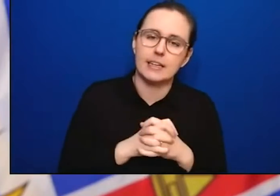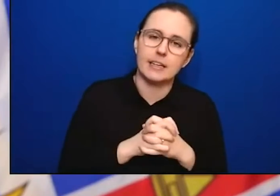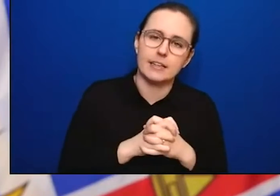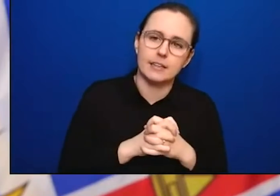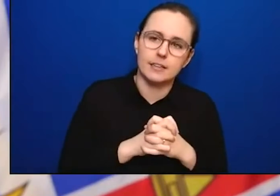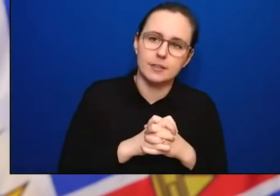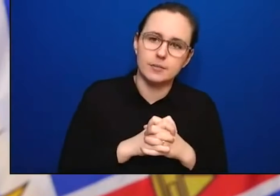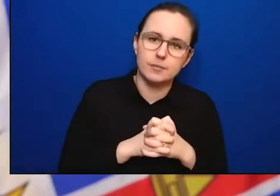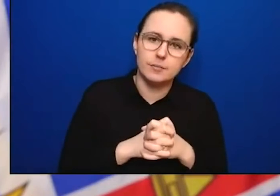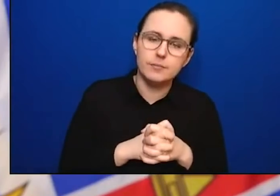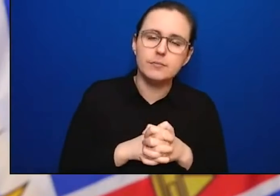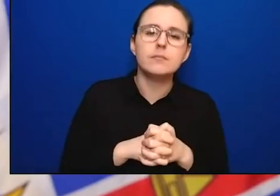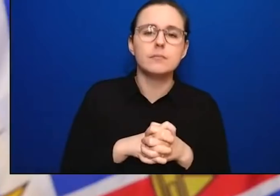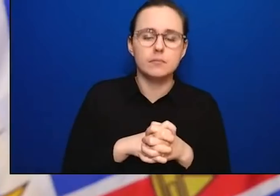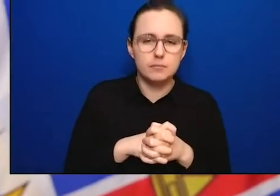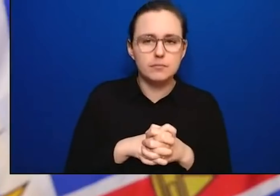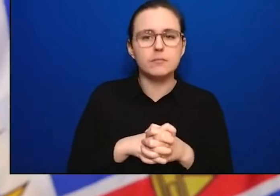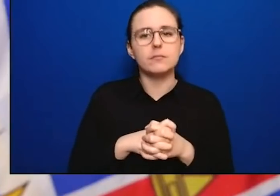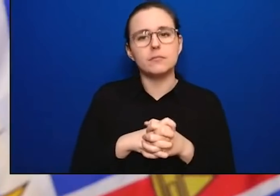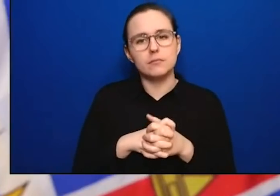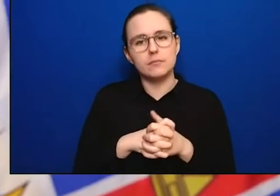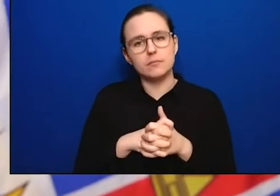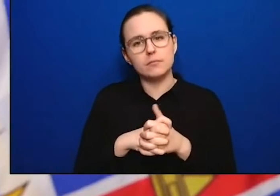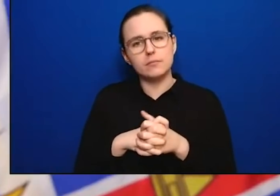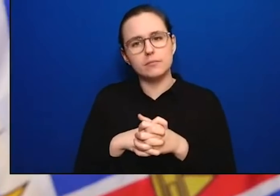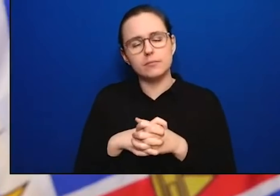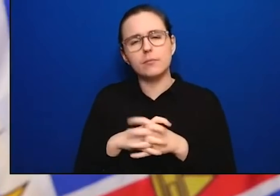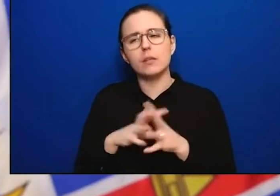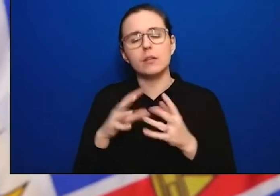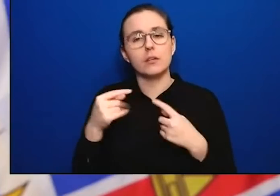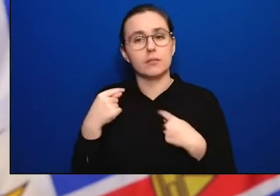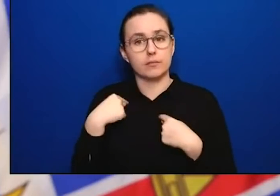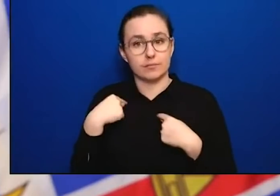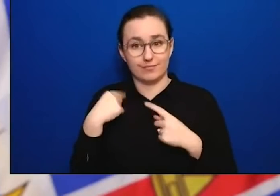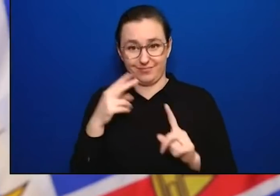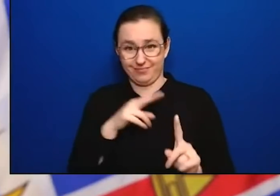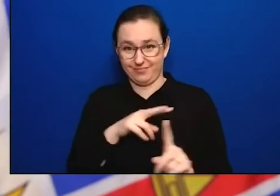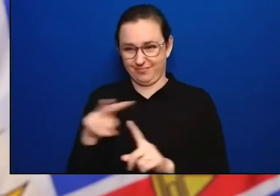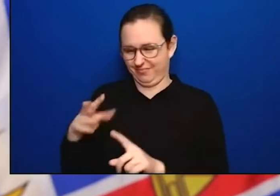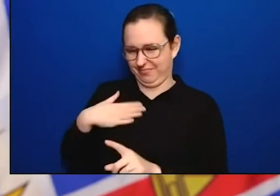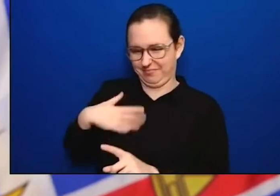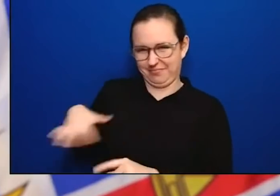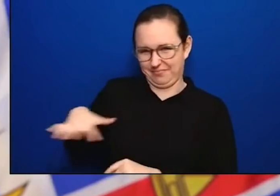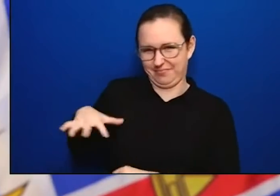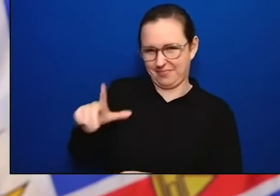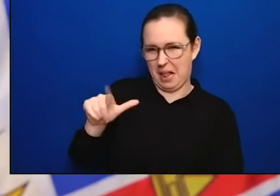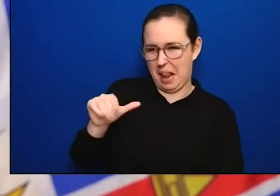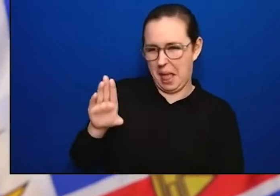Canada, to really see any impact. We're not seeing it